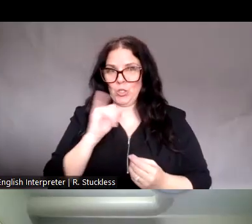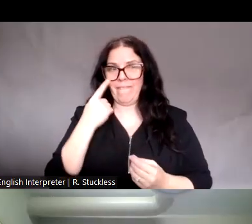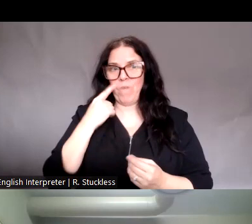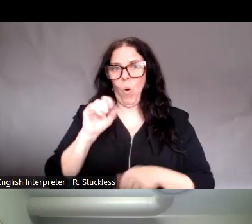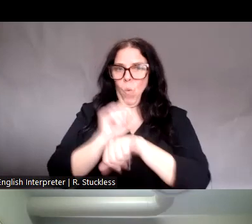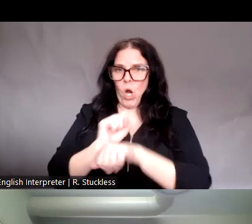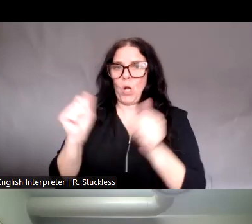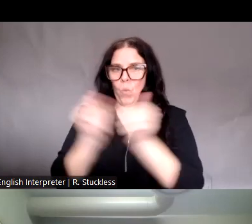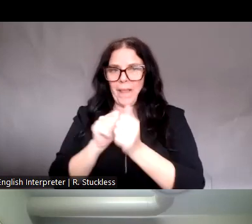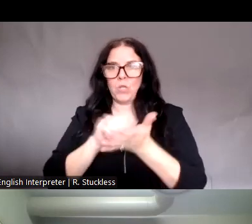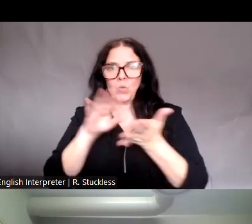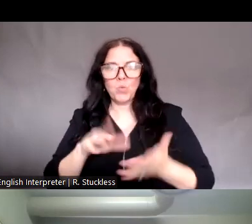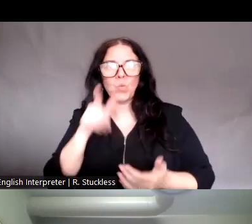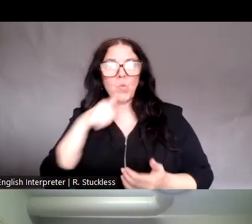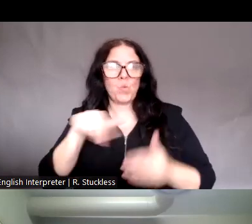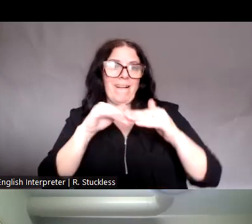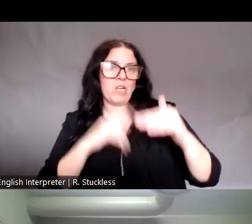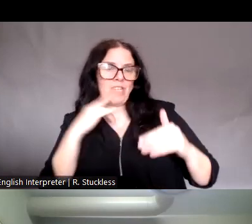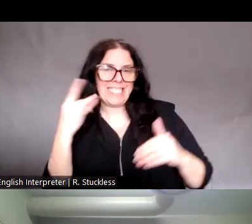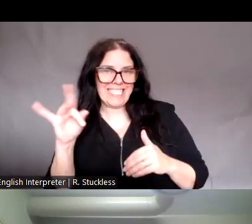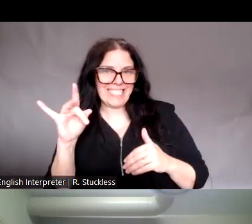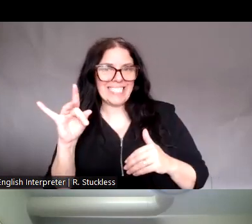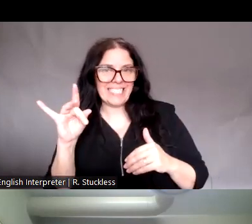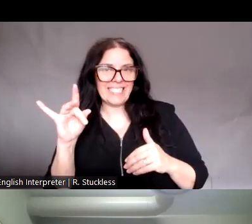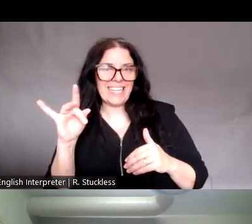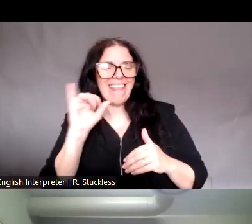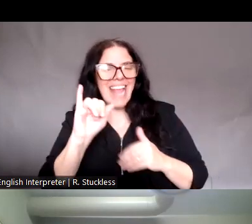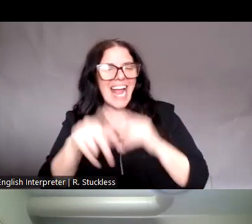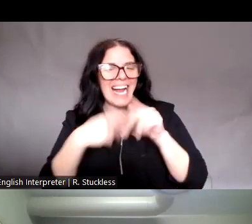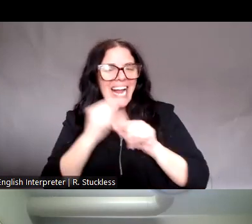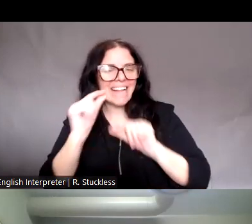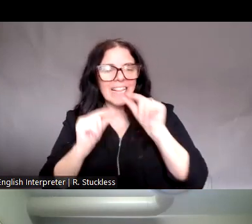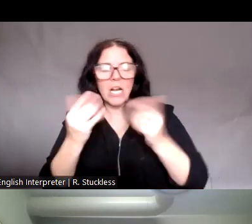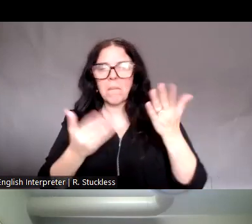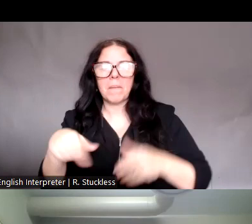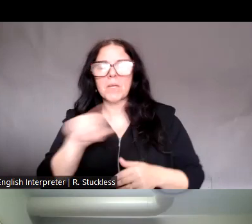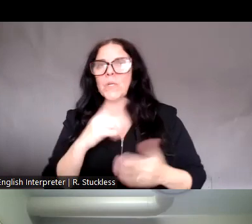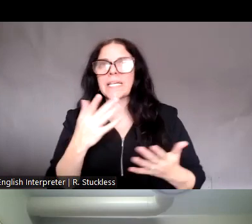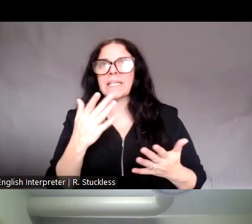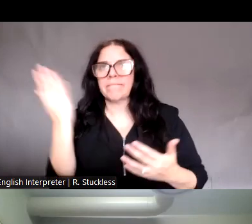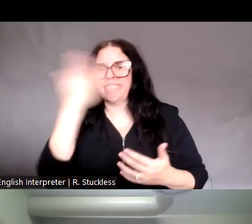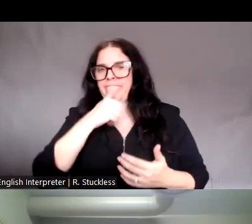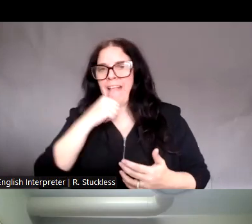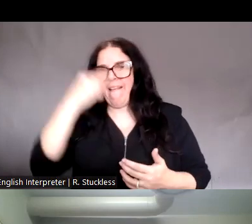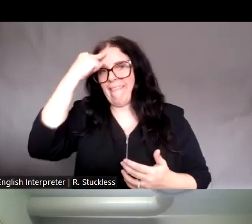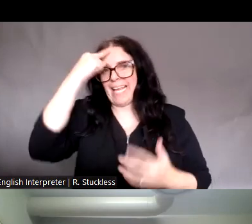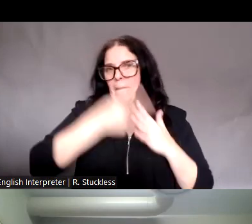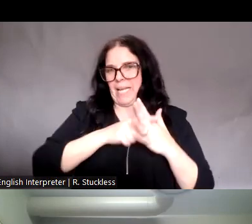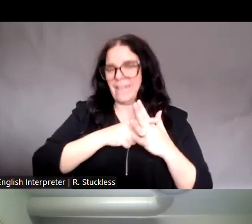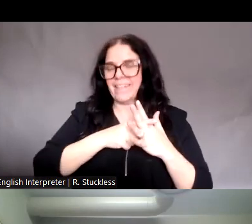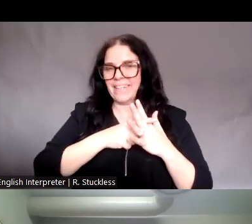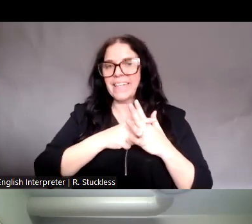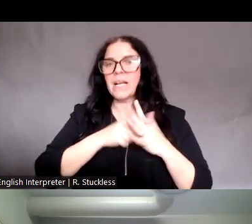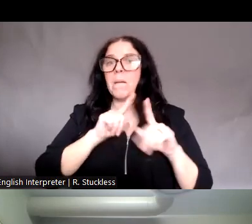with students who were minors. It's little things like that that you might not think of up front, but this